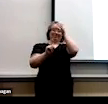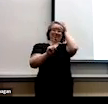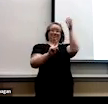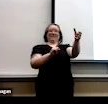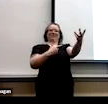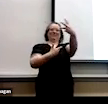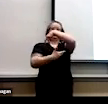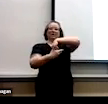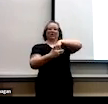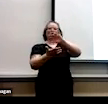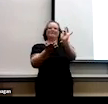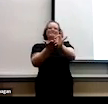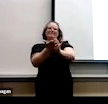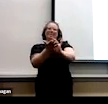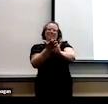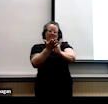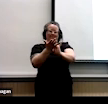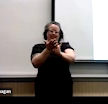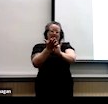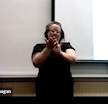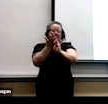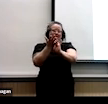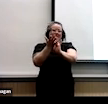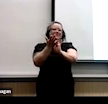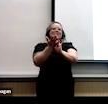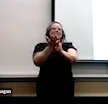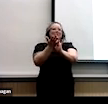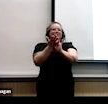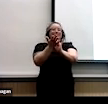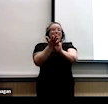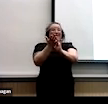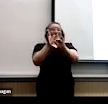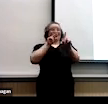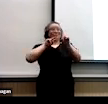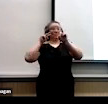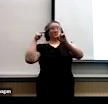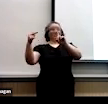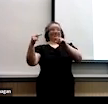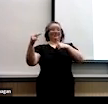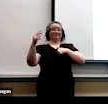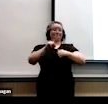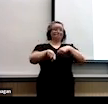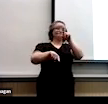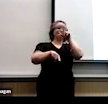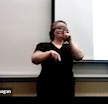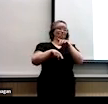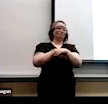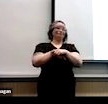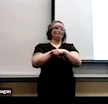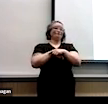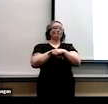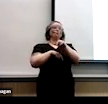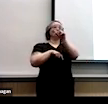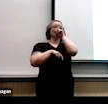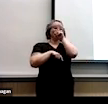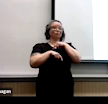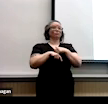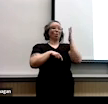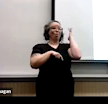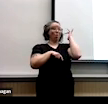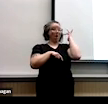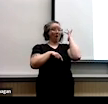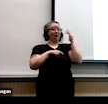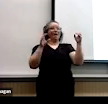However, in an ideal world of universal primary care, there may not ever actually be any transfer. If everyone had a primary care provider who knew